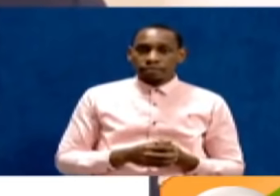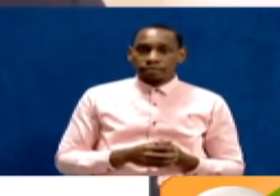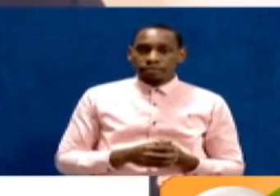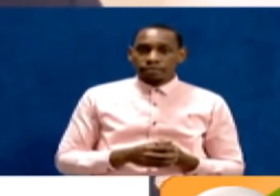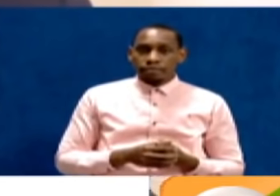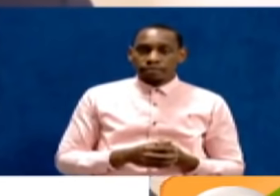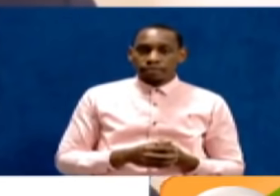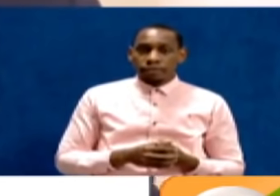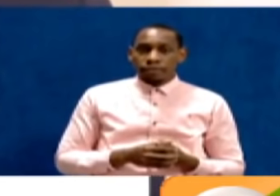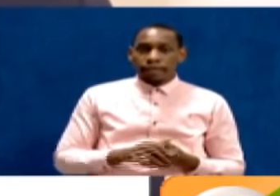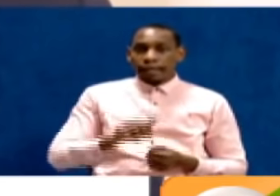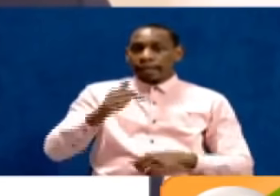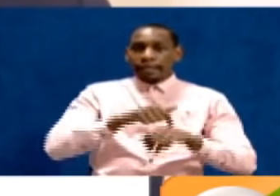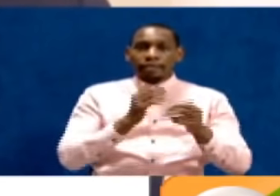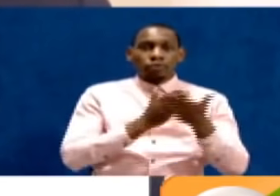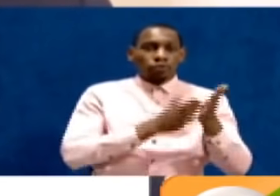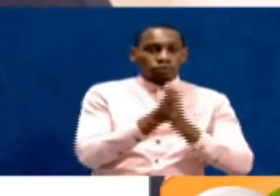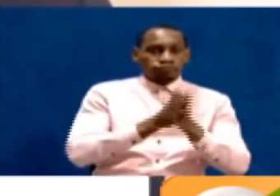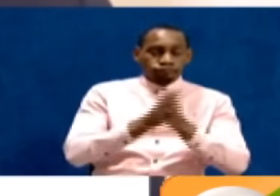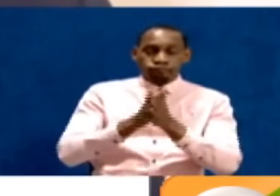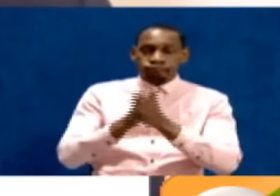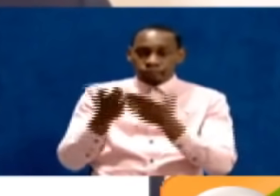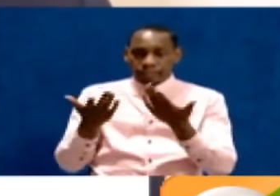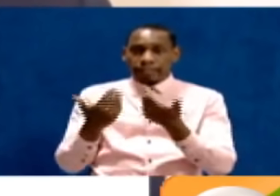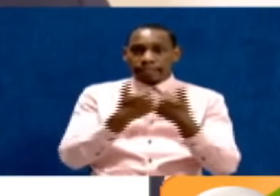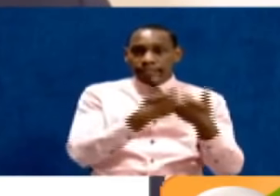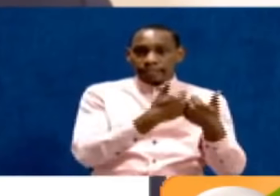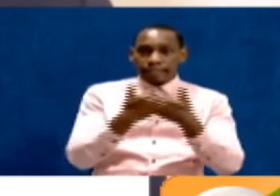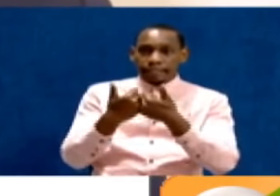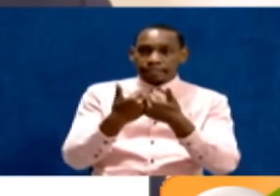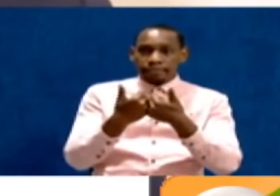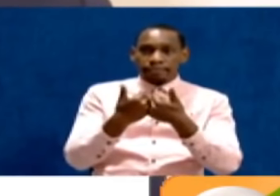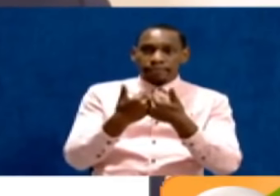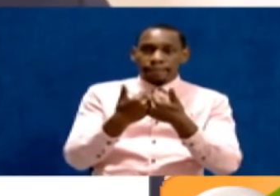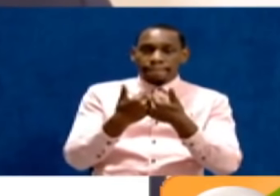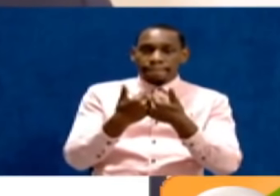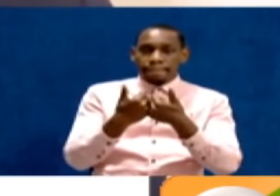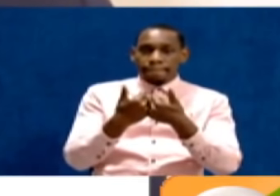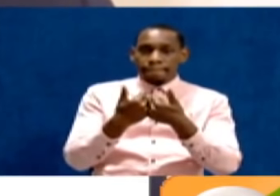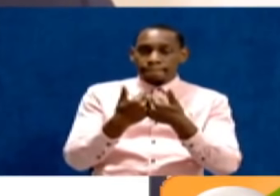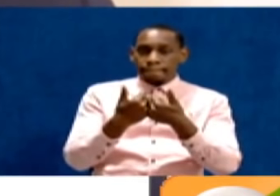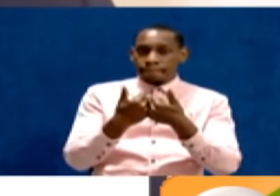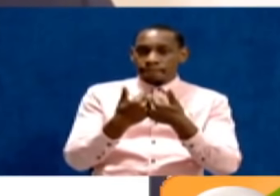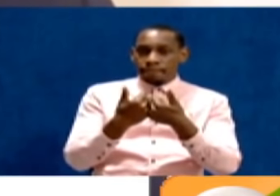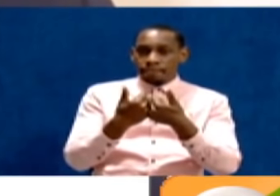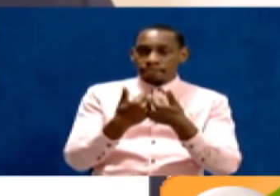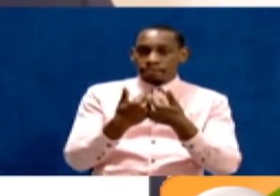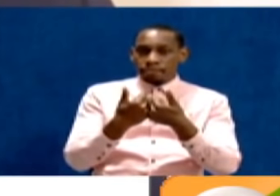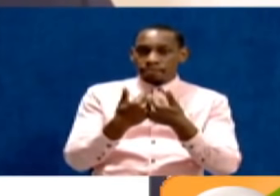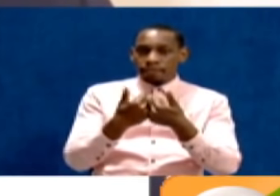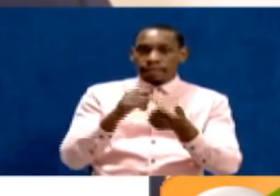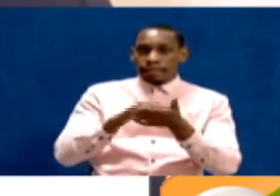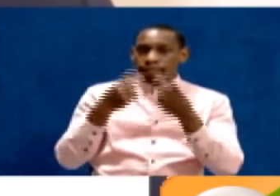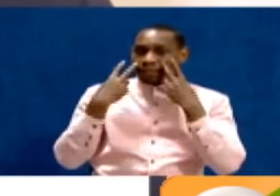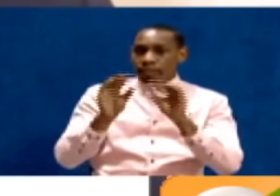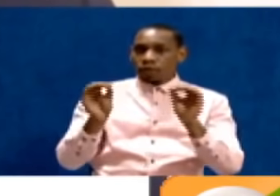Sometimes you can become so passionate about some of these storms or in the midst of these storms that you don't